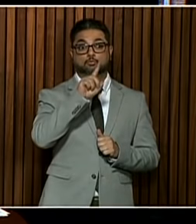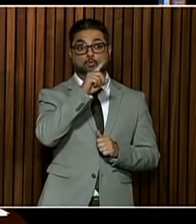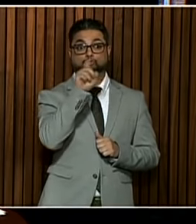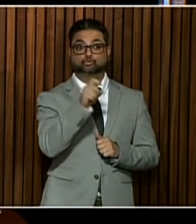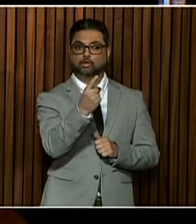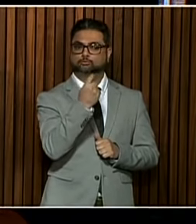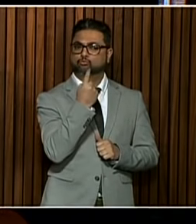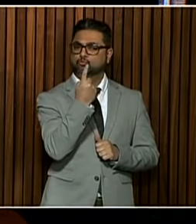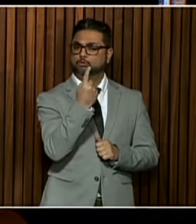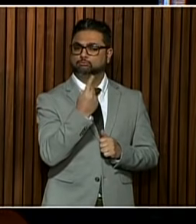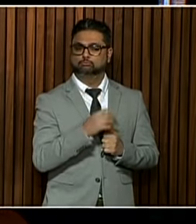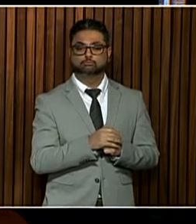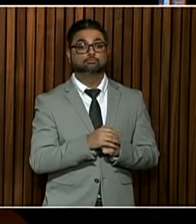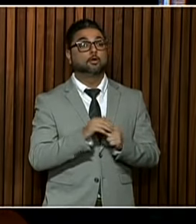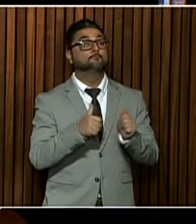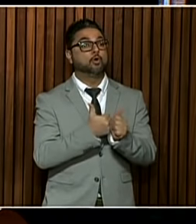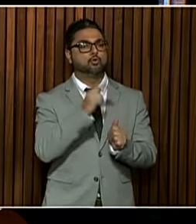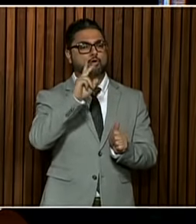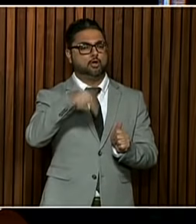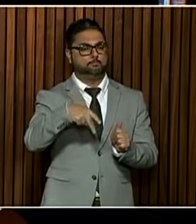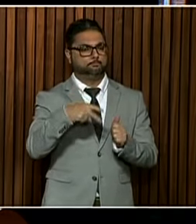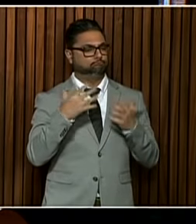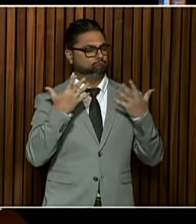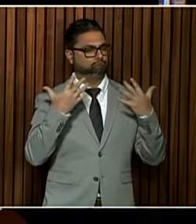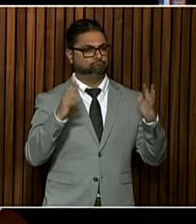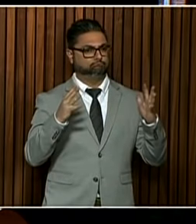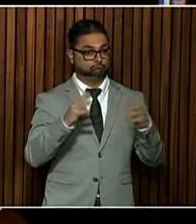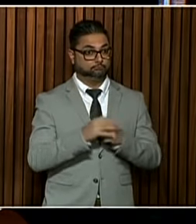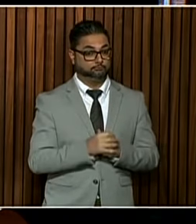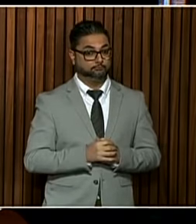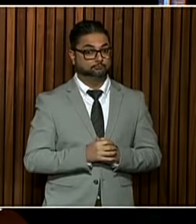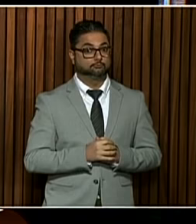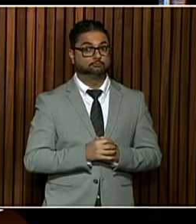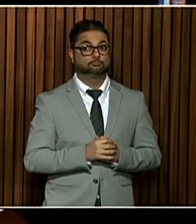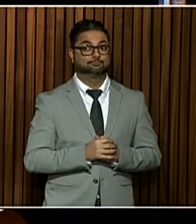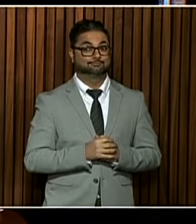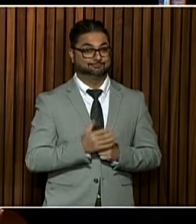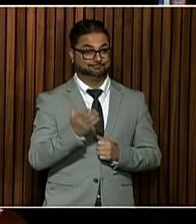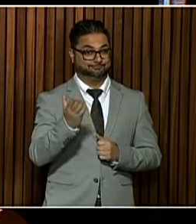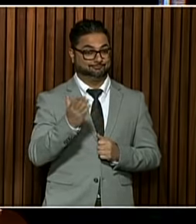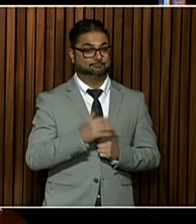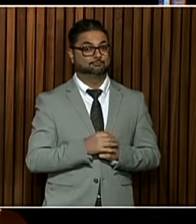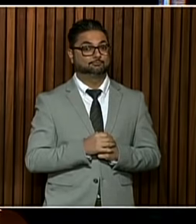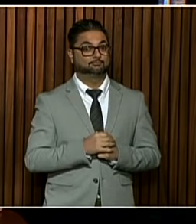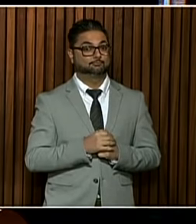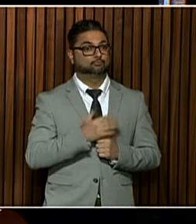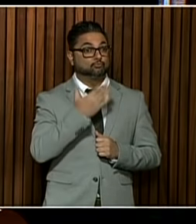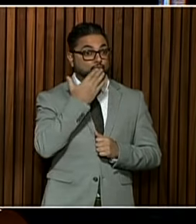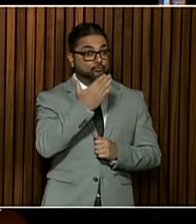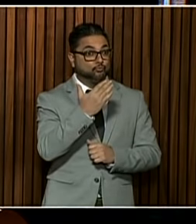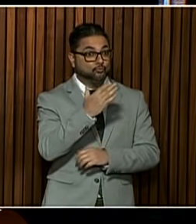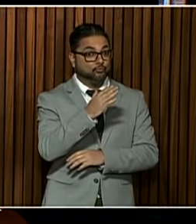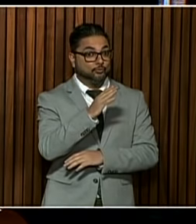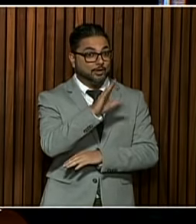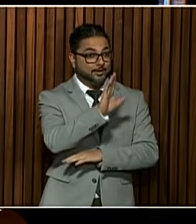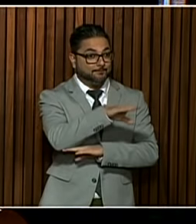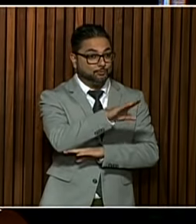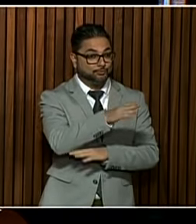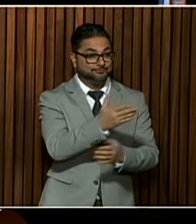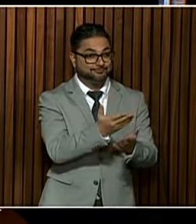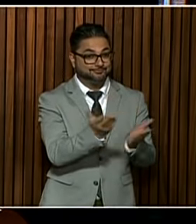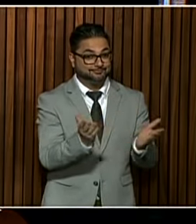Okay, good afternoon, and yesterday we were talking about the number of